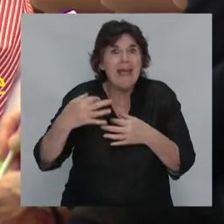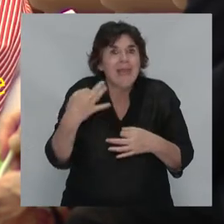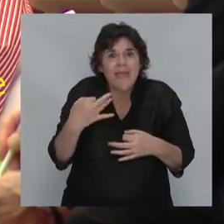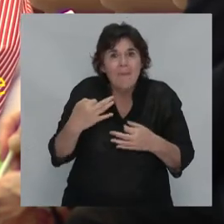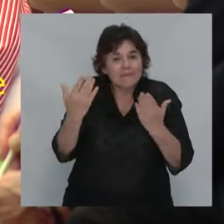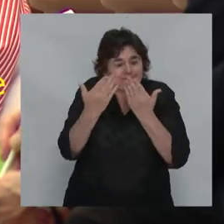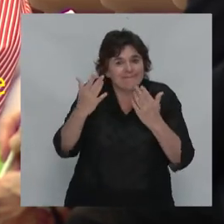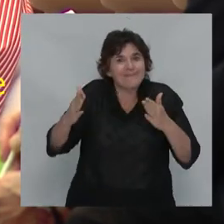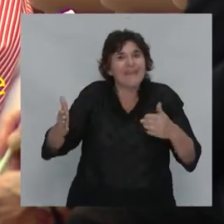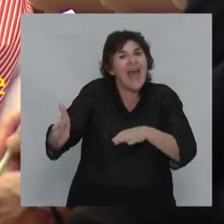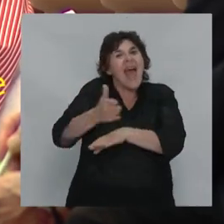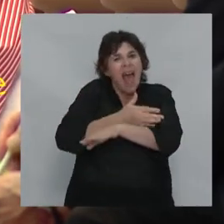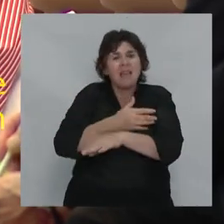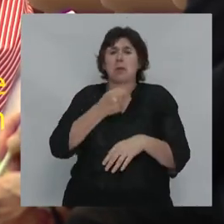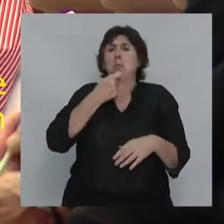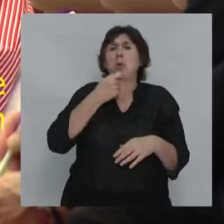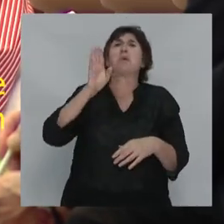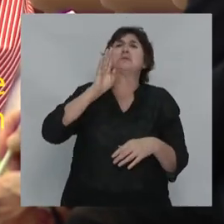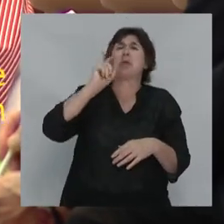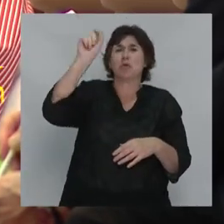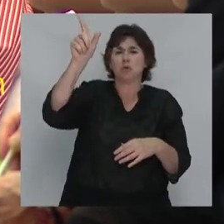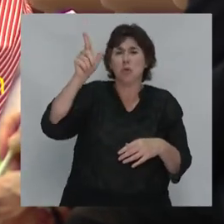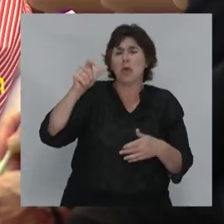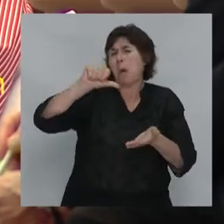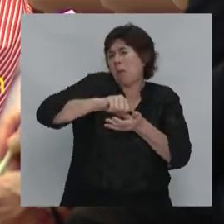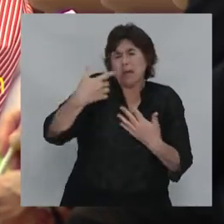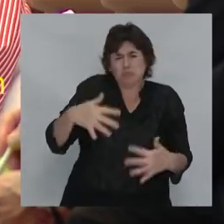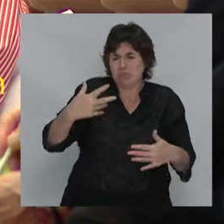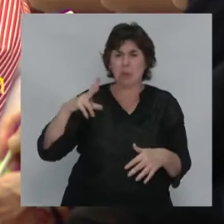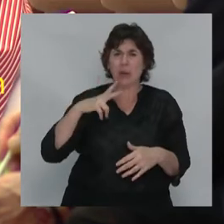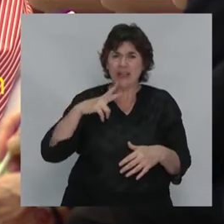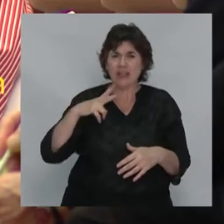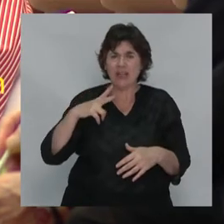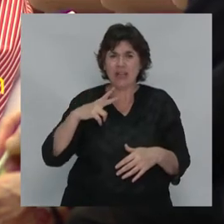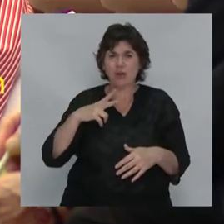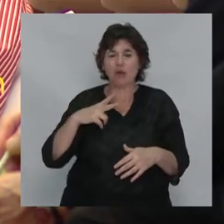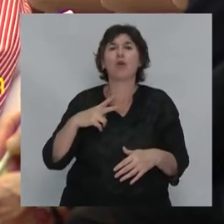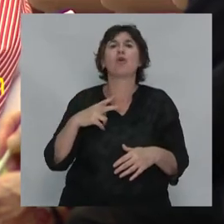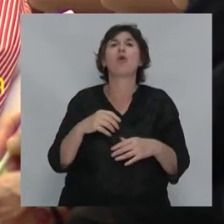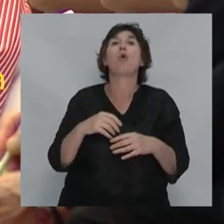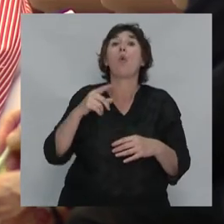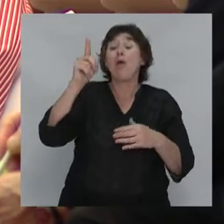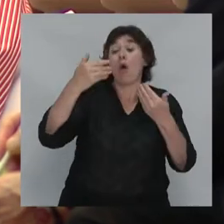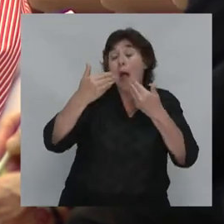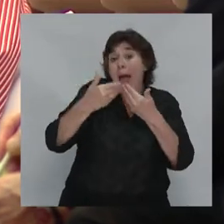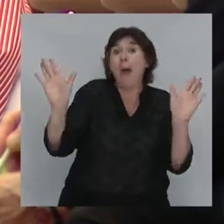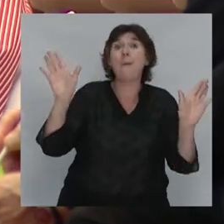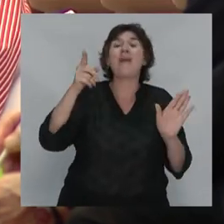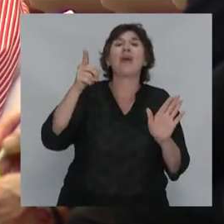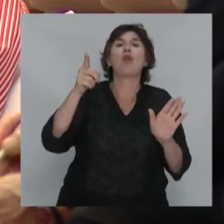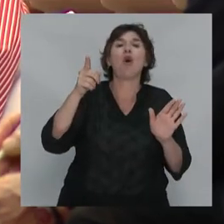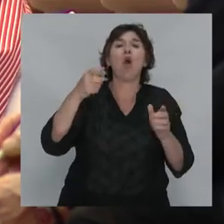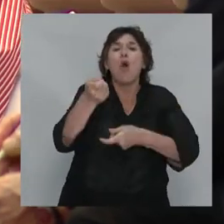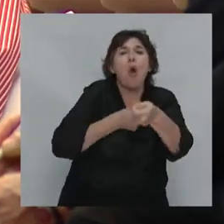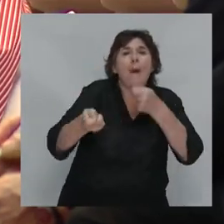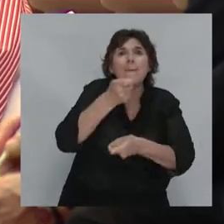United States, very rich country, when they had trade opening up, people lost their jobs. When people lost their jobs, they got angry.